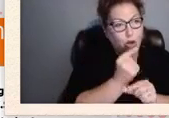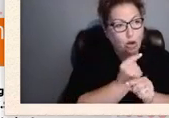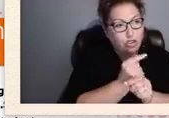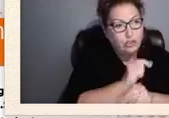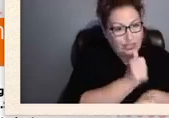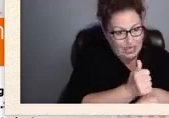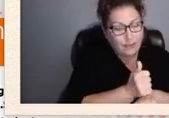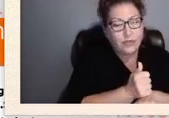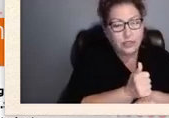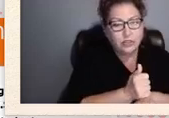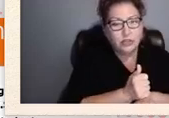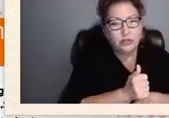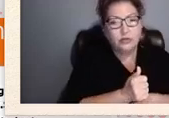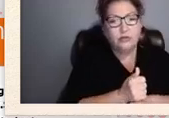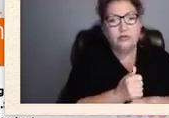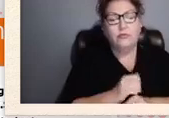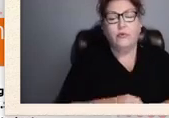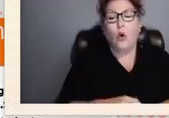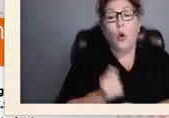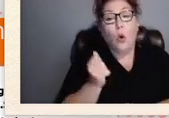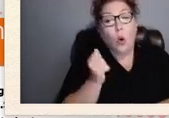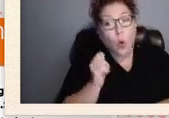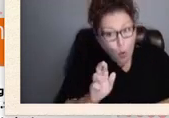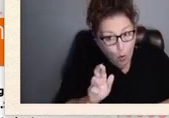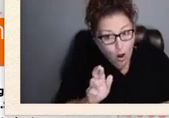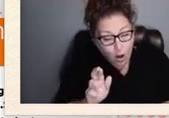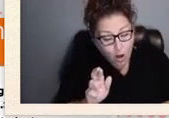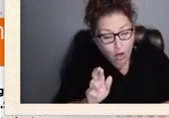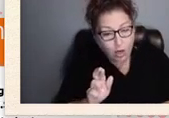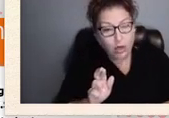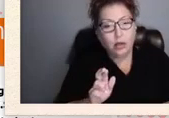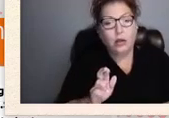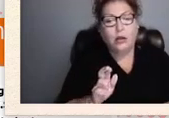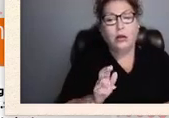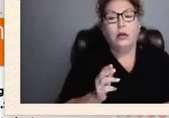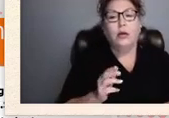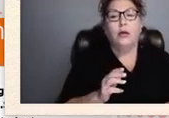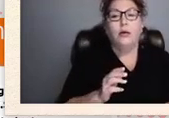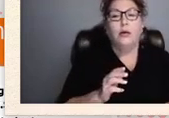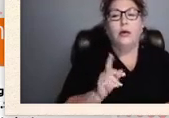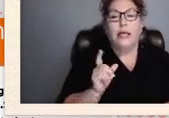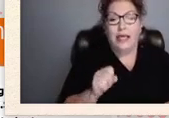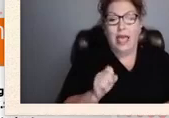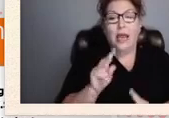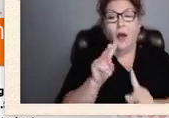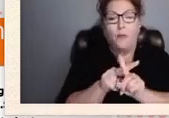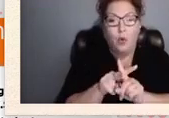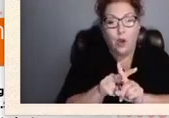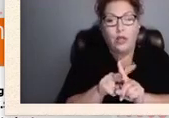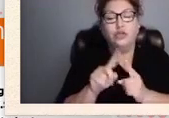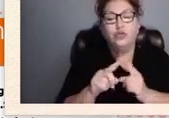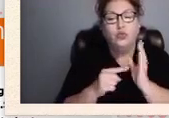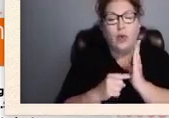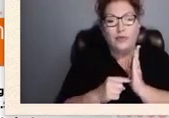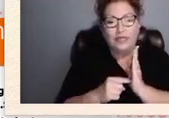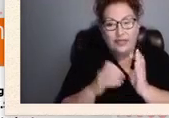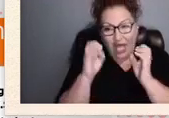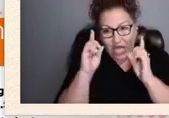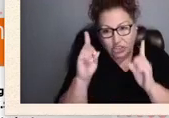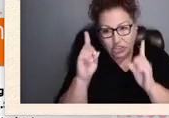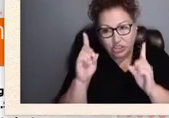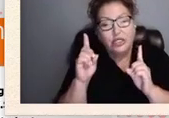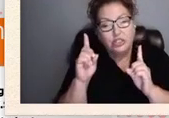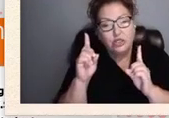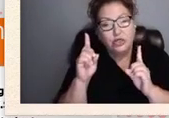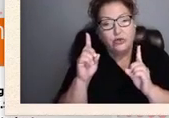Chapter 744, or be appointed to represent the educational interests of their student through the student's